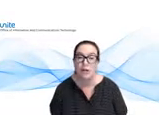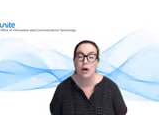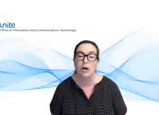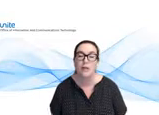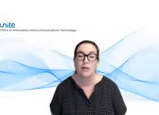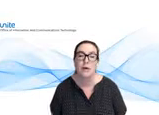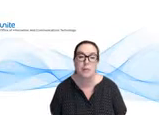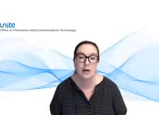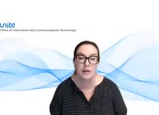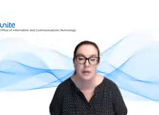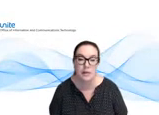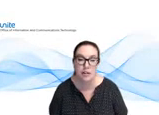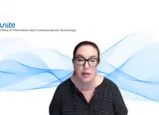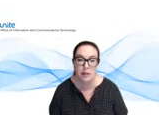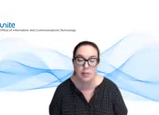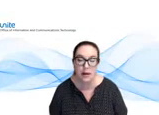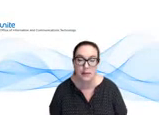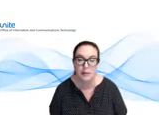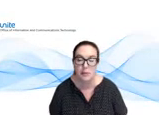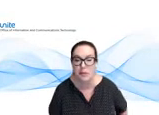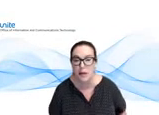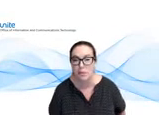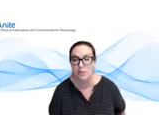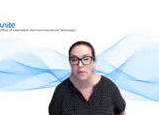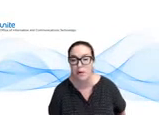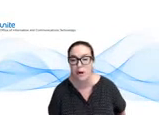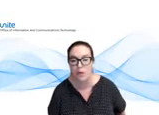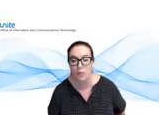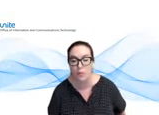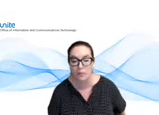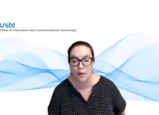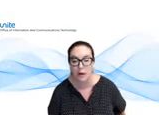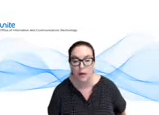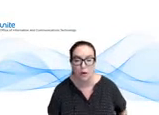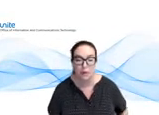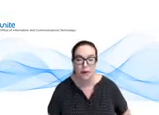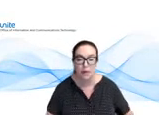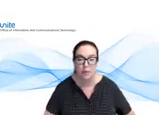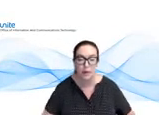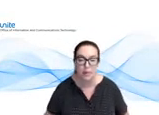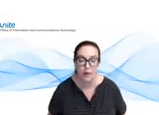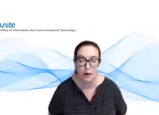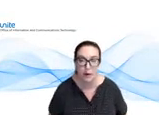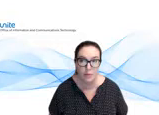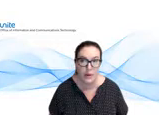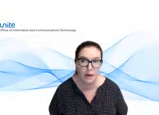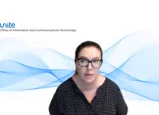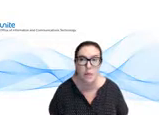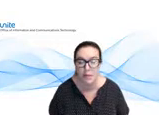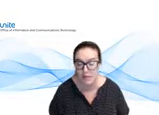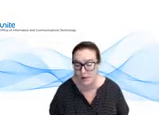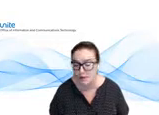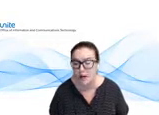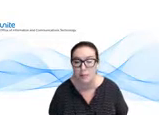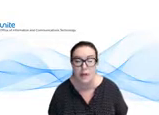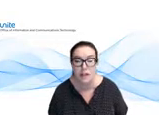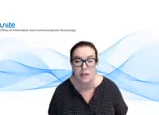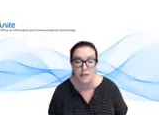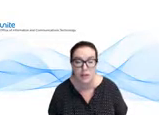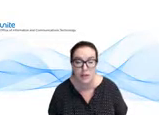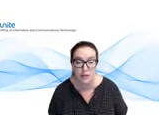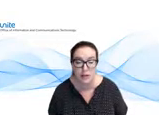So let's talk for a moment about the decision-making process, because it can be very overwhelming when you have a portfolio, and we have over